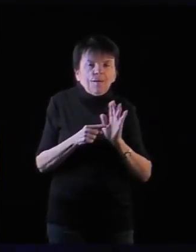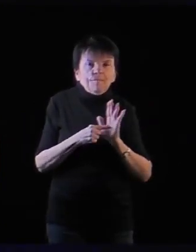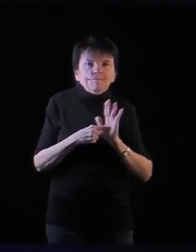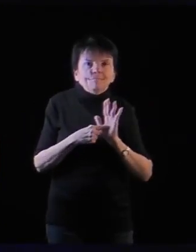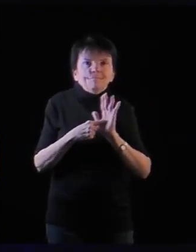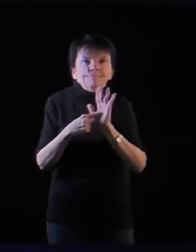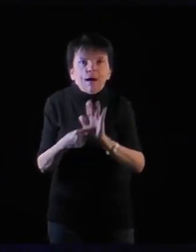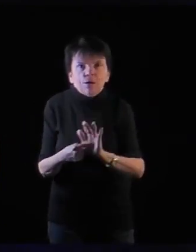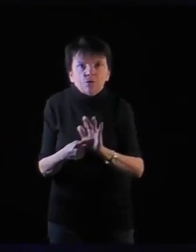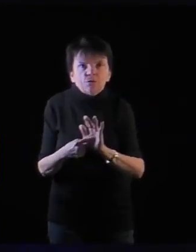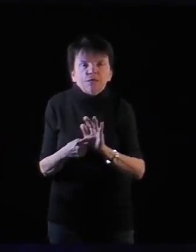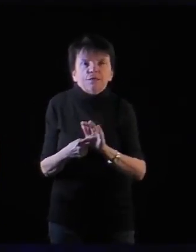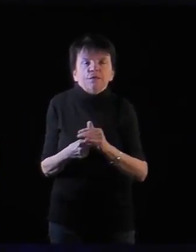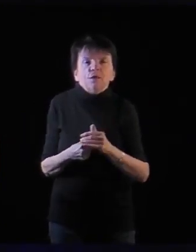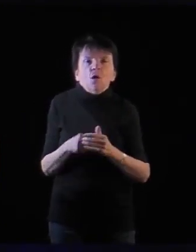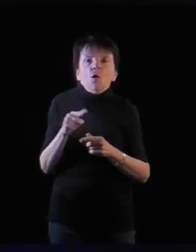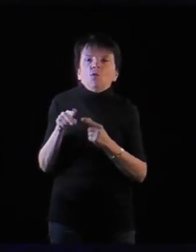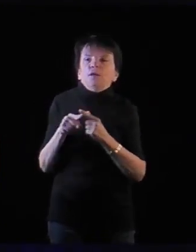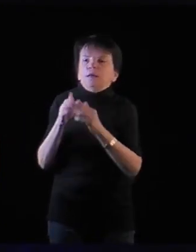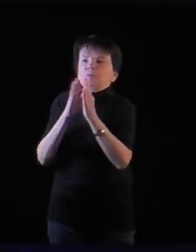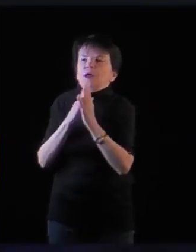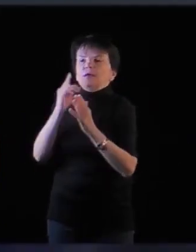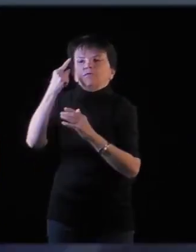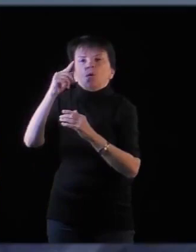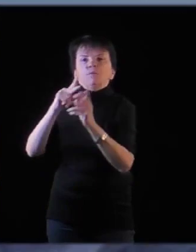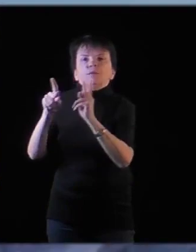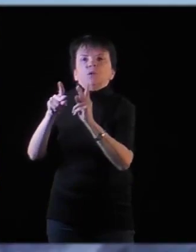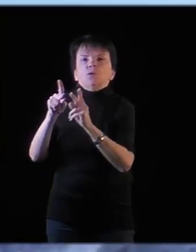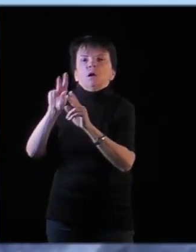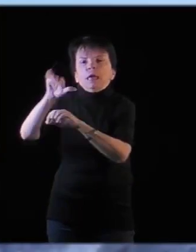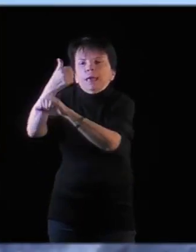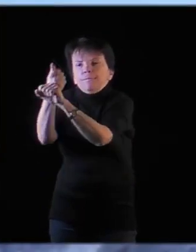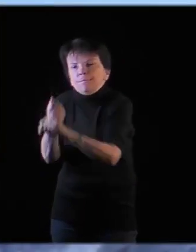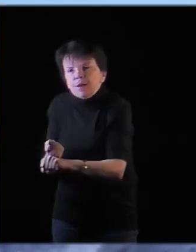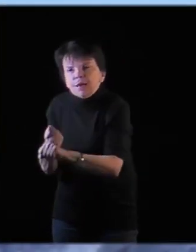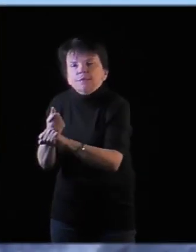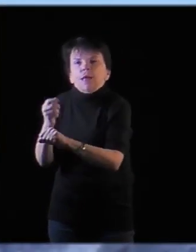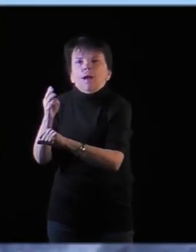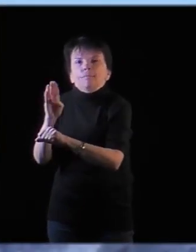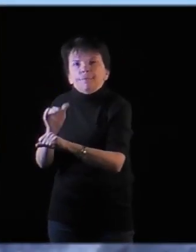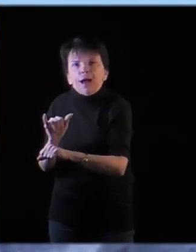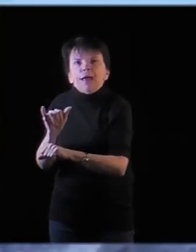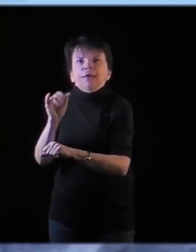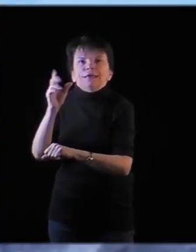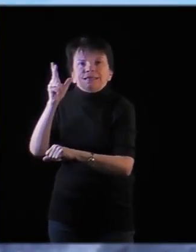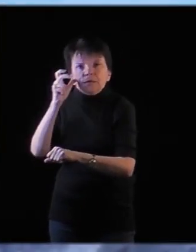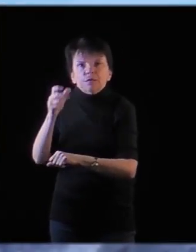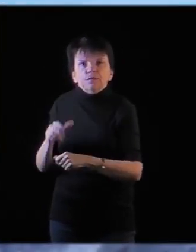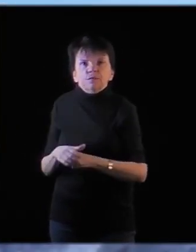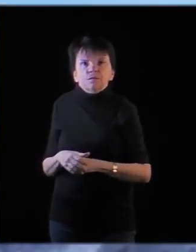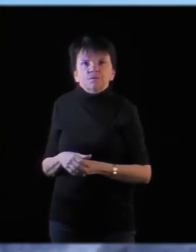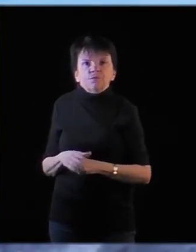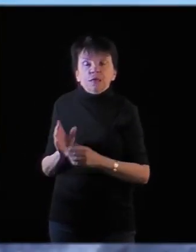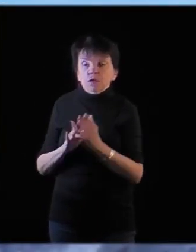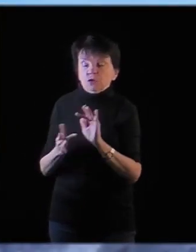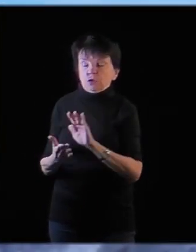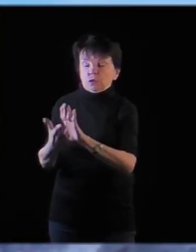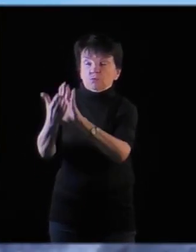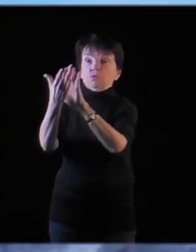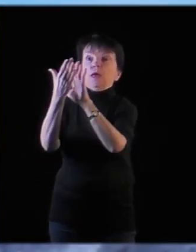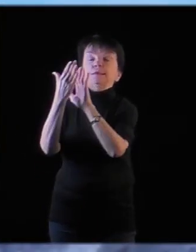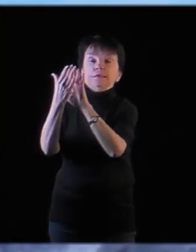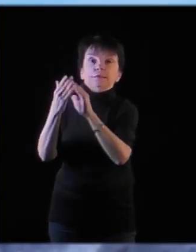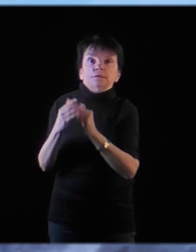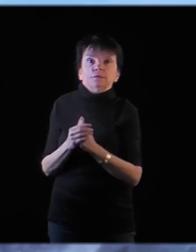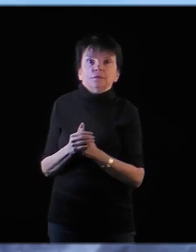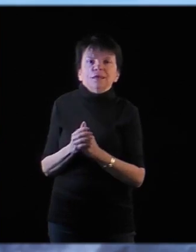over people possessed with demons. It was his presence. In fact,